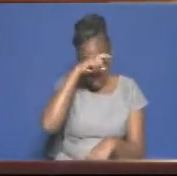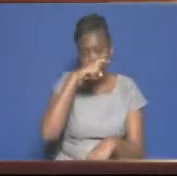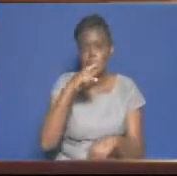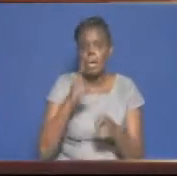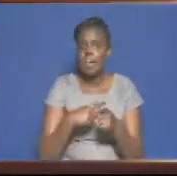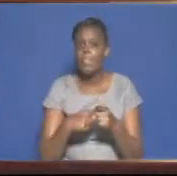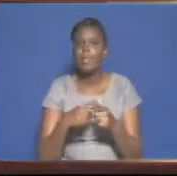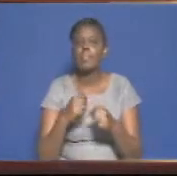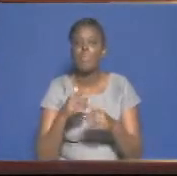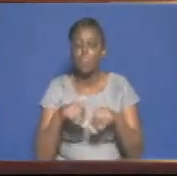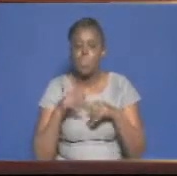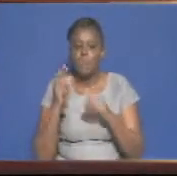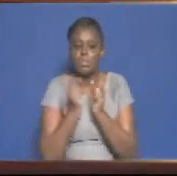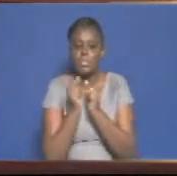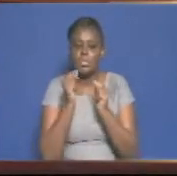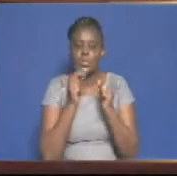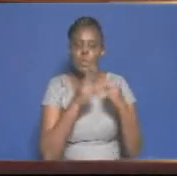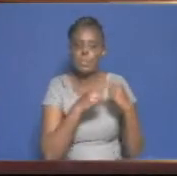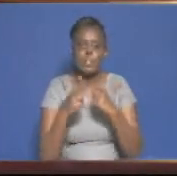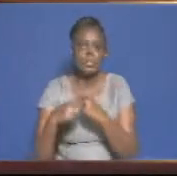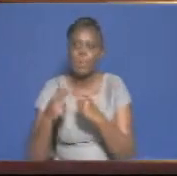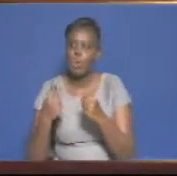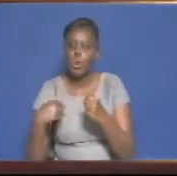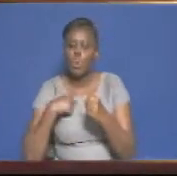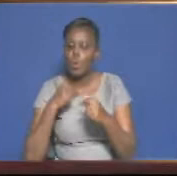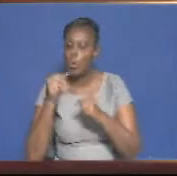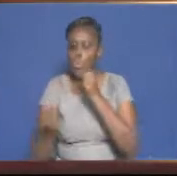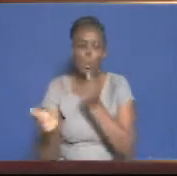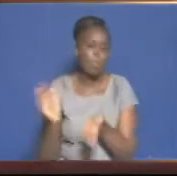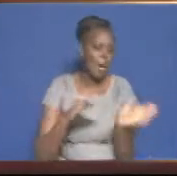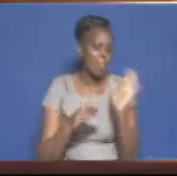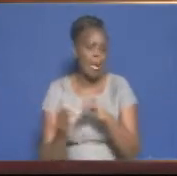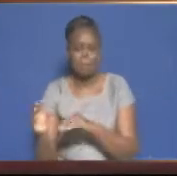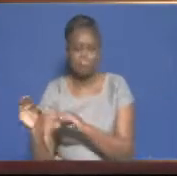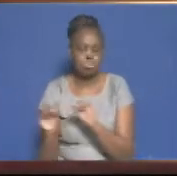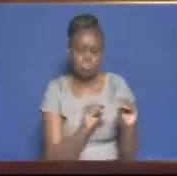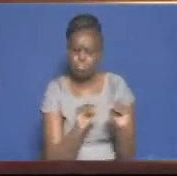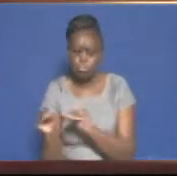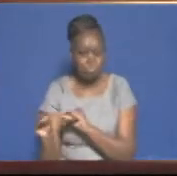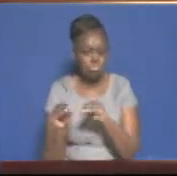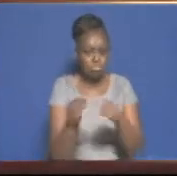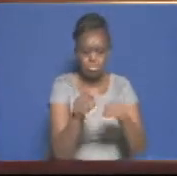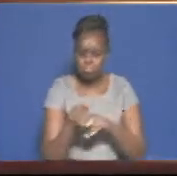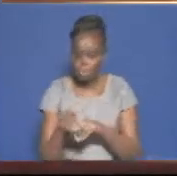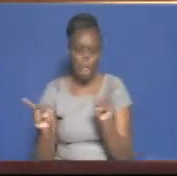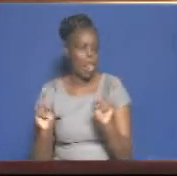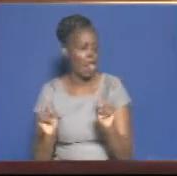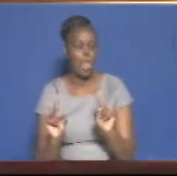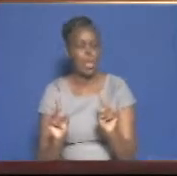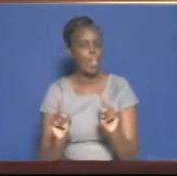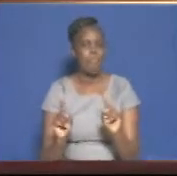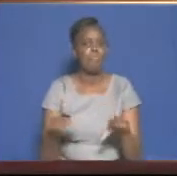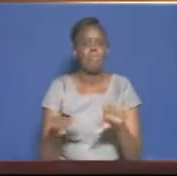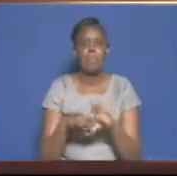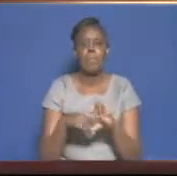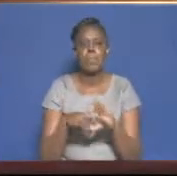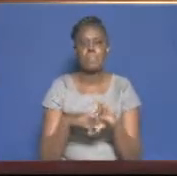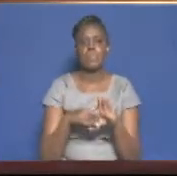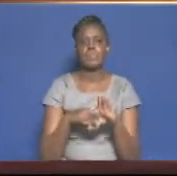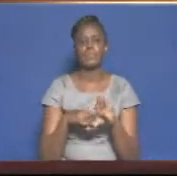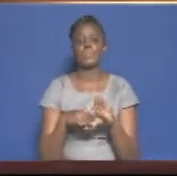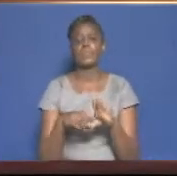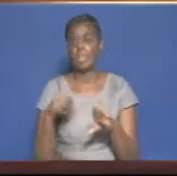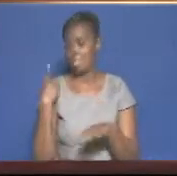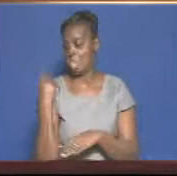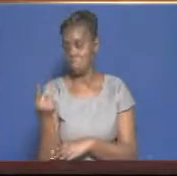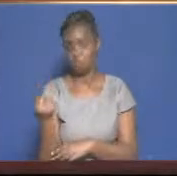for 2027. Yes. Otherwise, we cannot be keeping going back and forth. Then members, Mr. Speaker, you ruled the other day